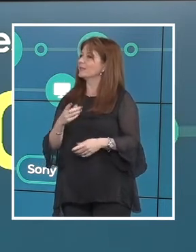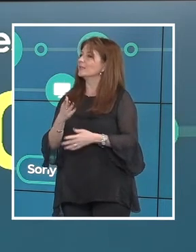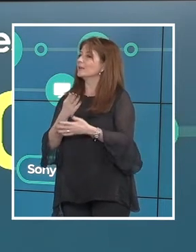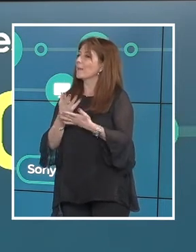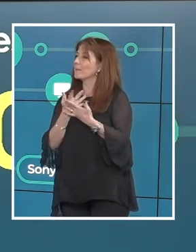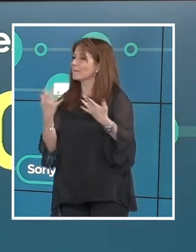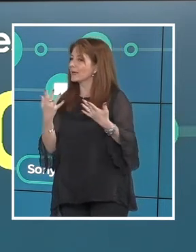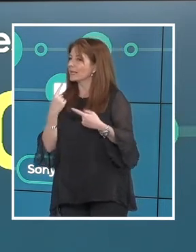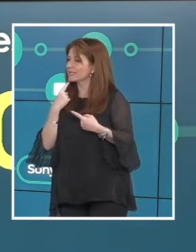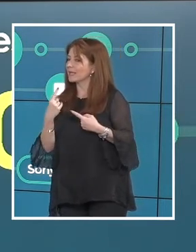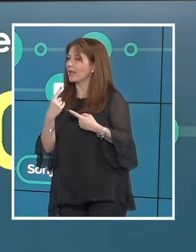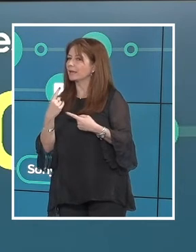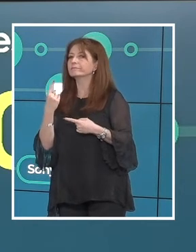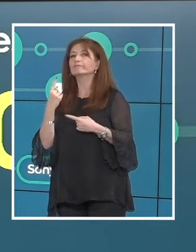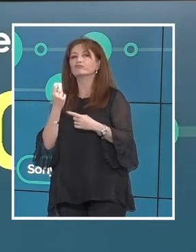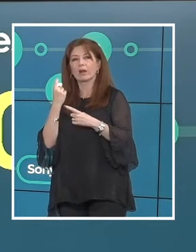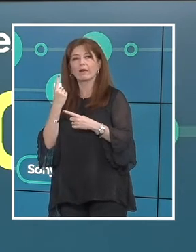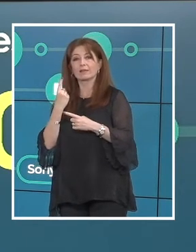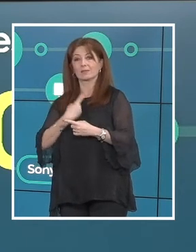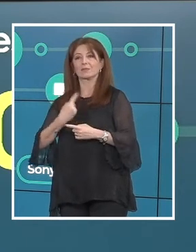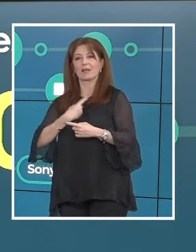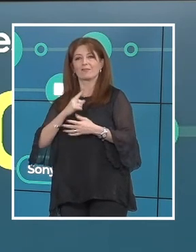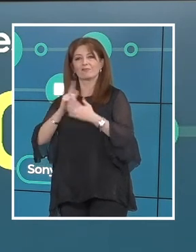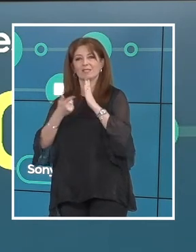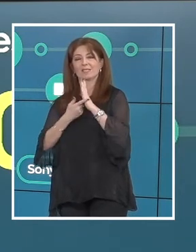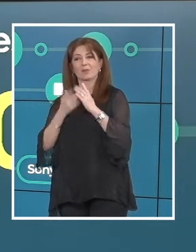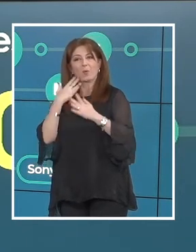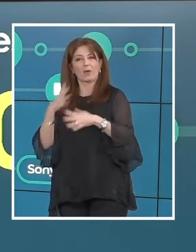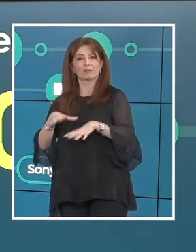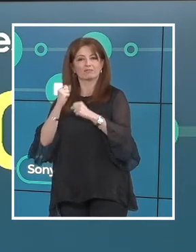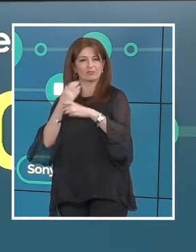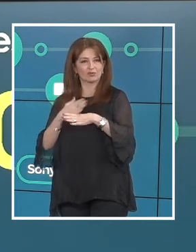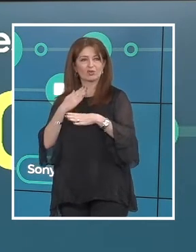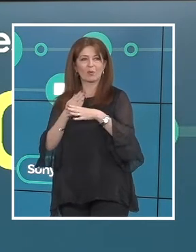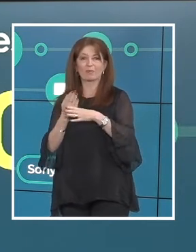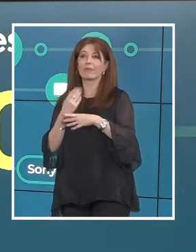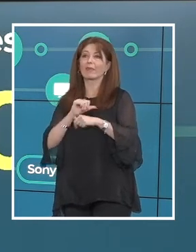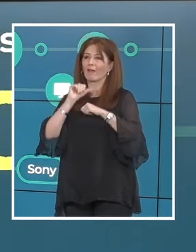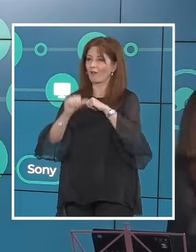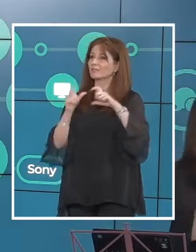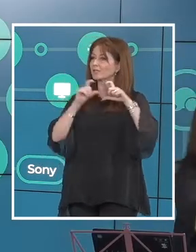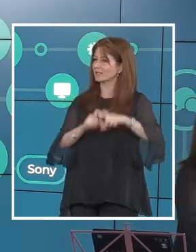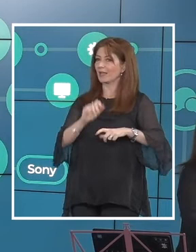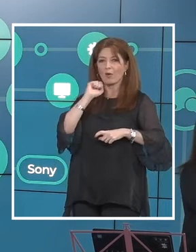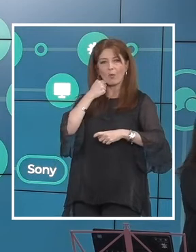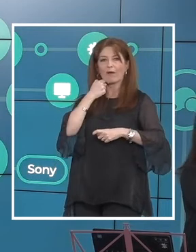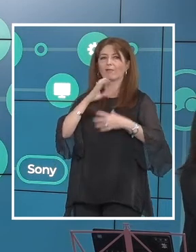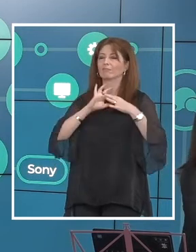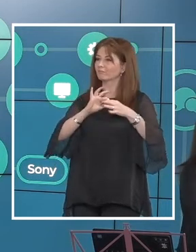often stay after the tour and find out more about what our team is doing, because they really connect with that idea. Great, thank